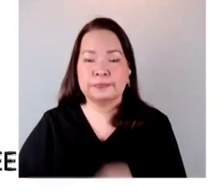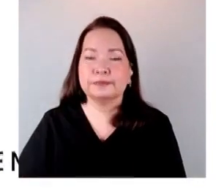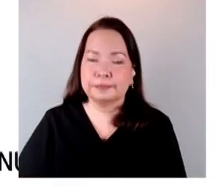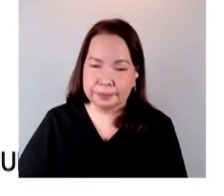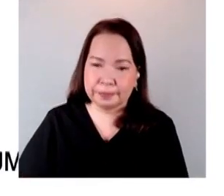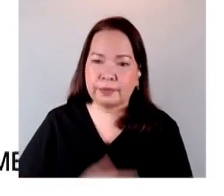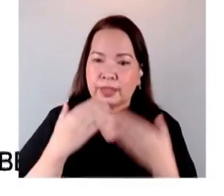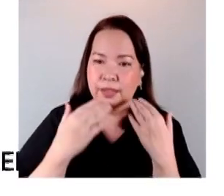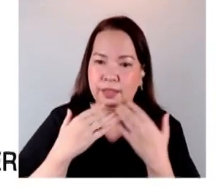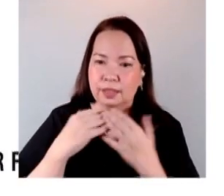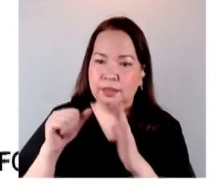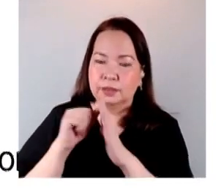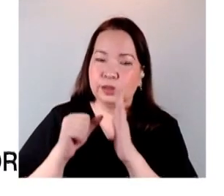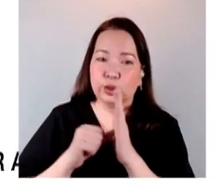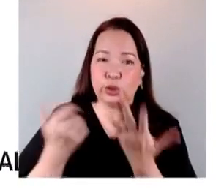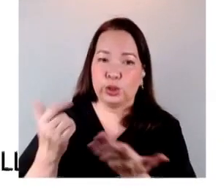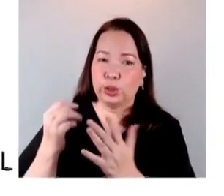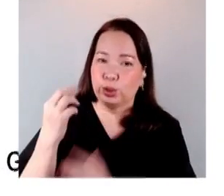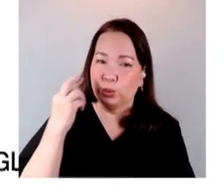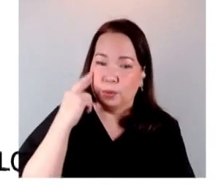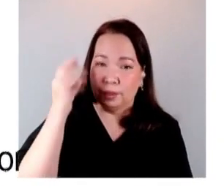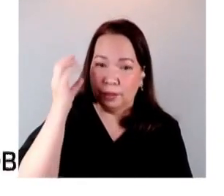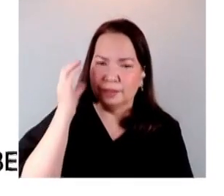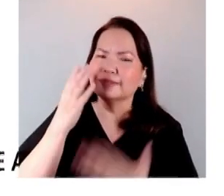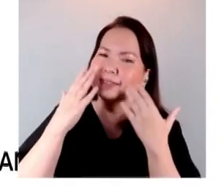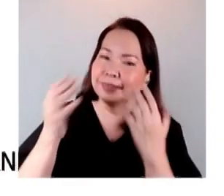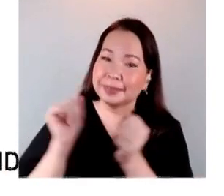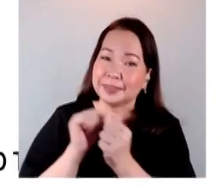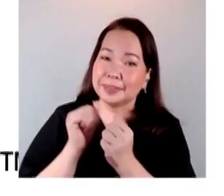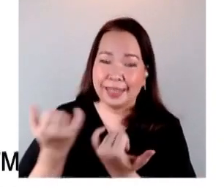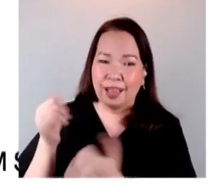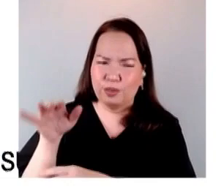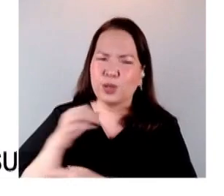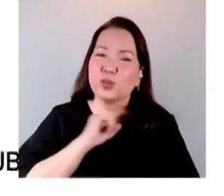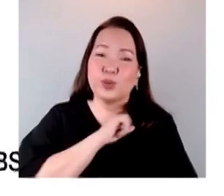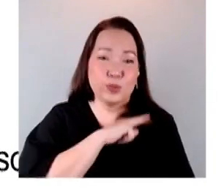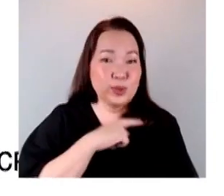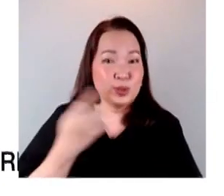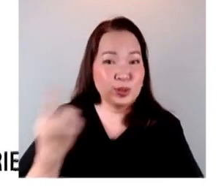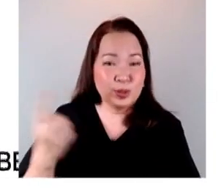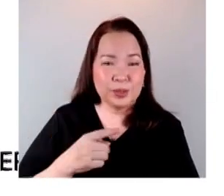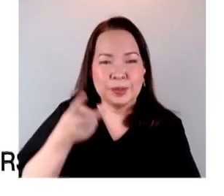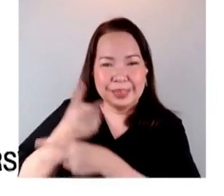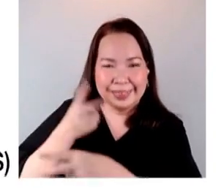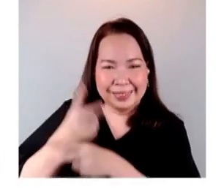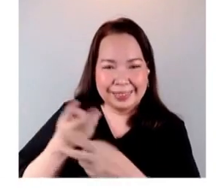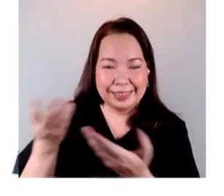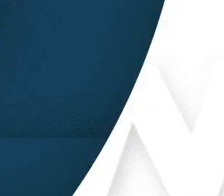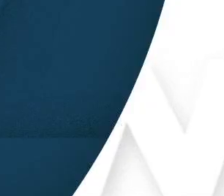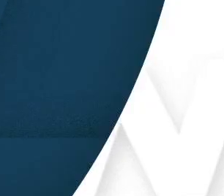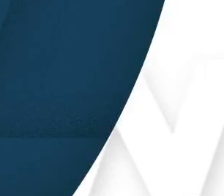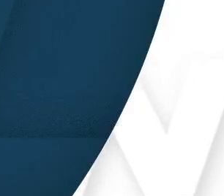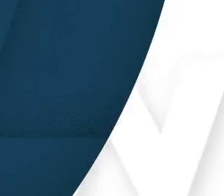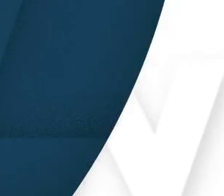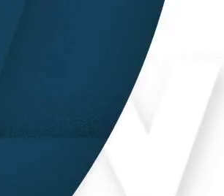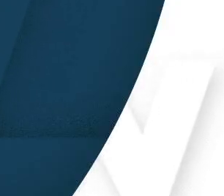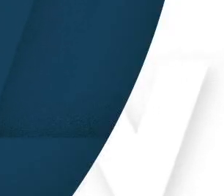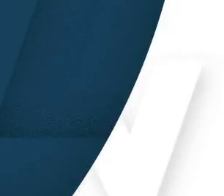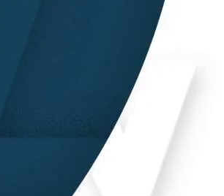former PCGG commissioner, thank you for joining us this afternoon. Really appreciate it. Take care and you keep safe. Thank you.